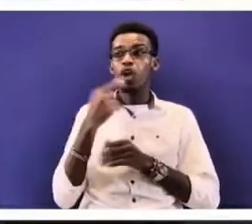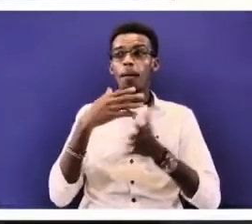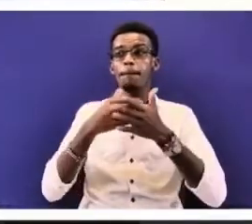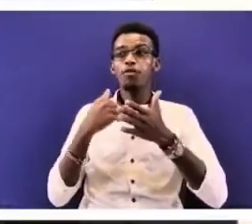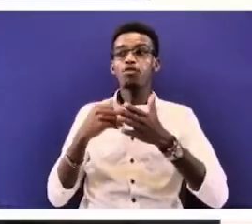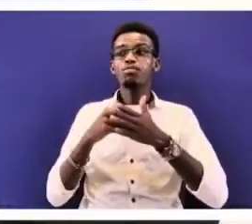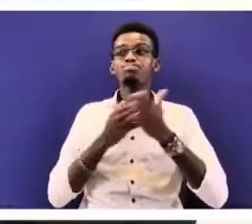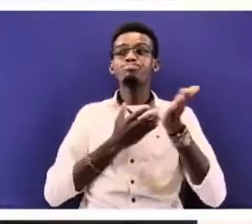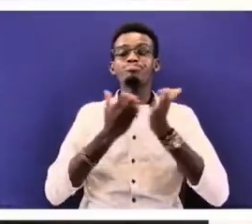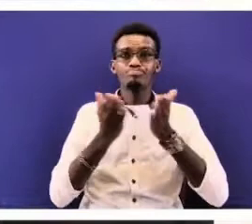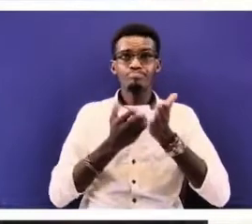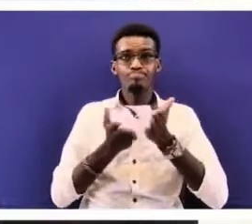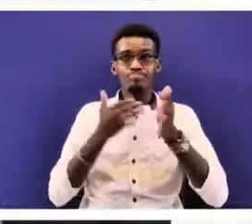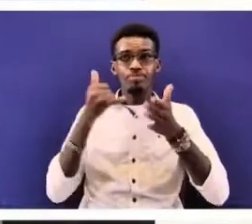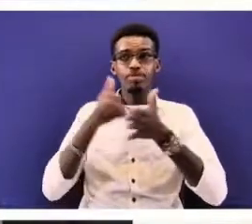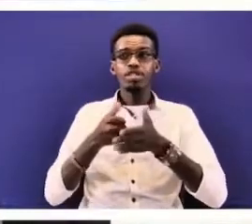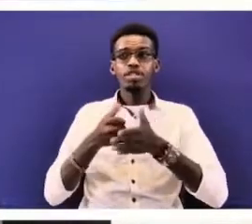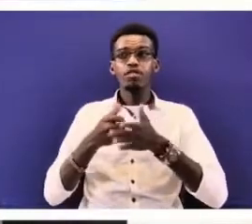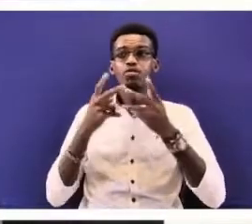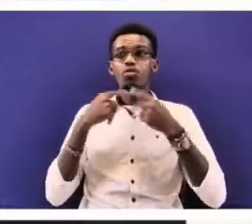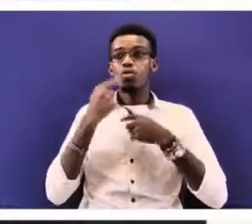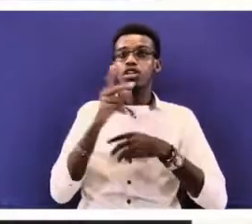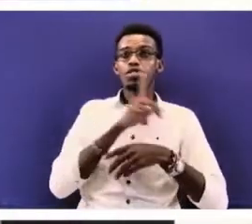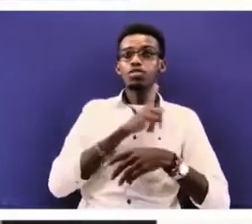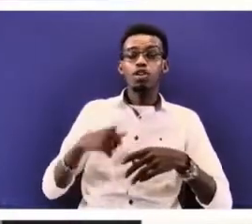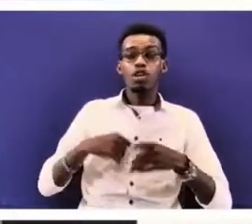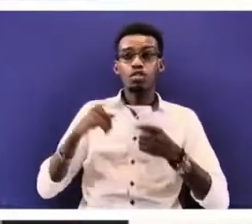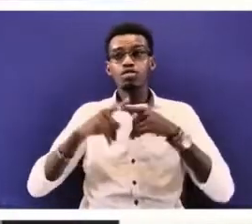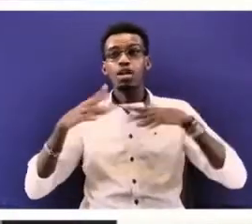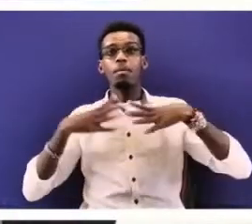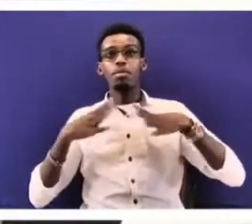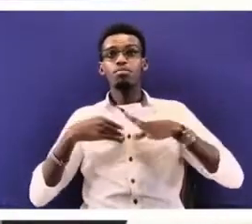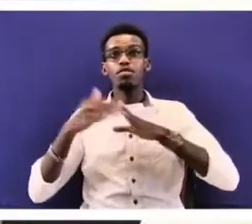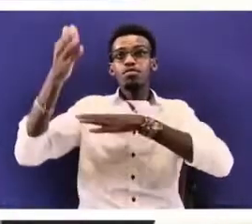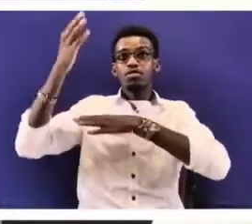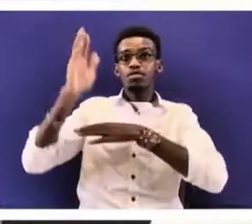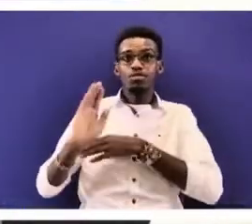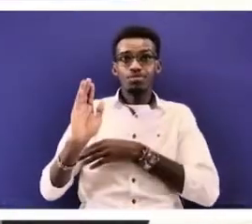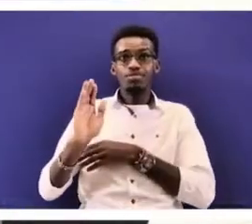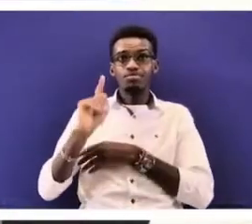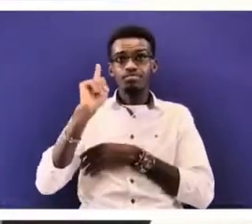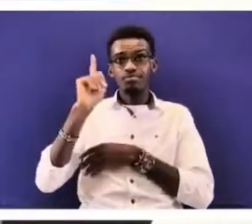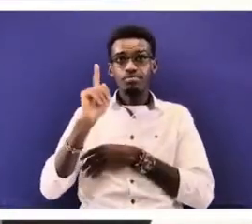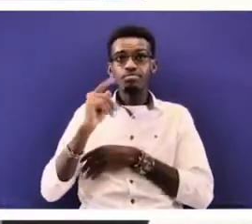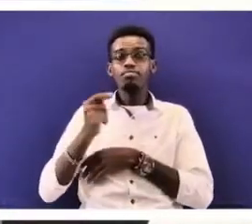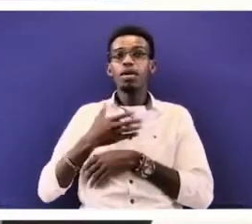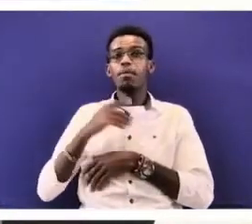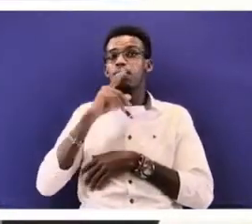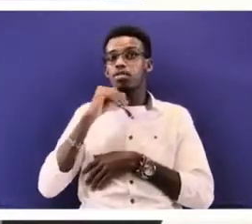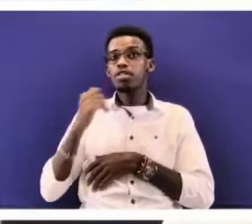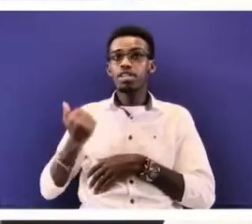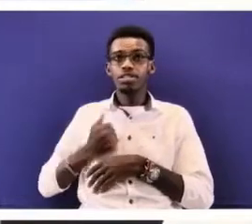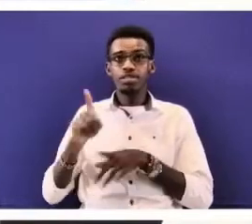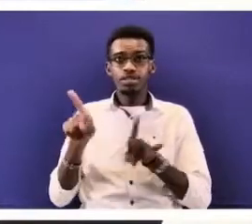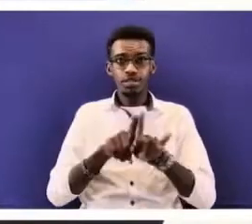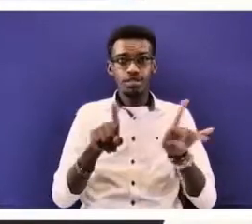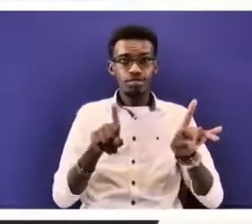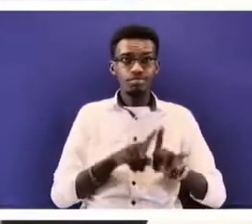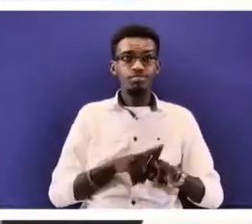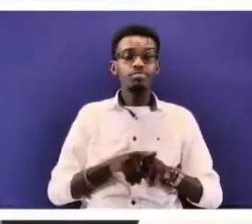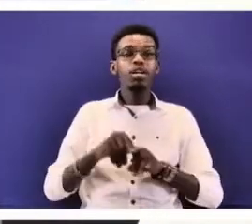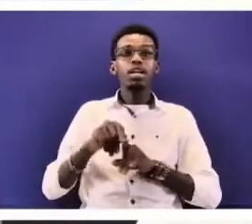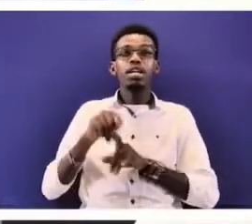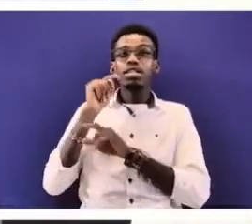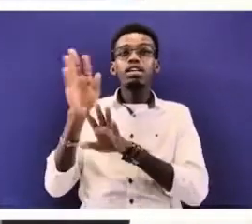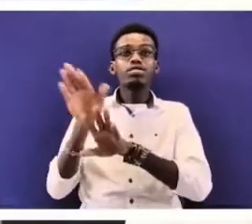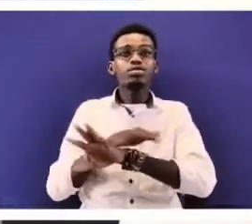sermon. It is a word of God to the people of God. My brothers and sisters, the